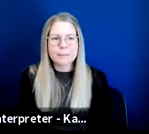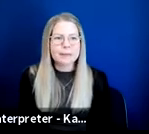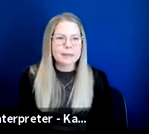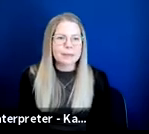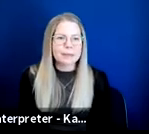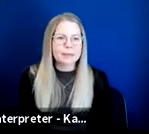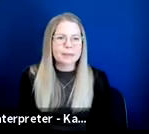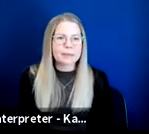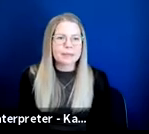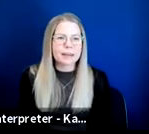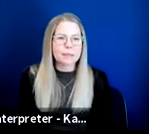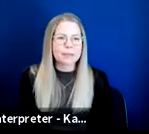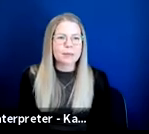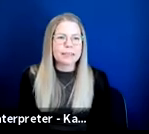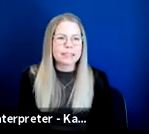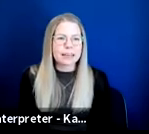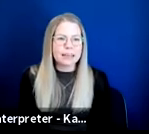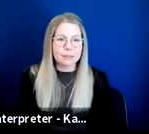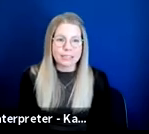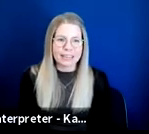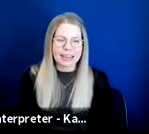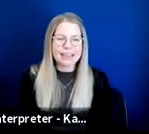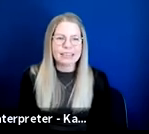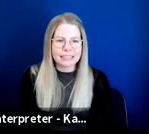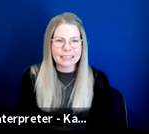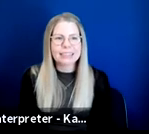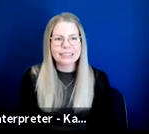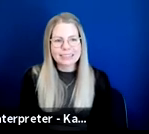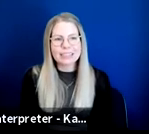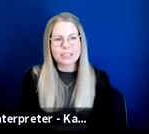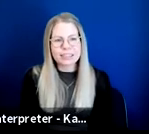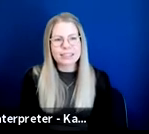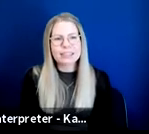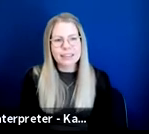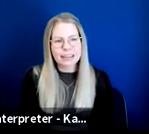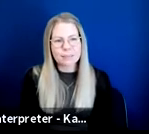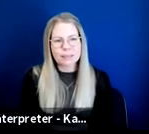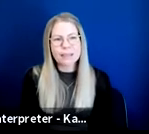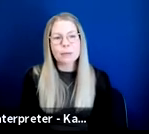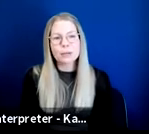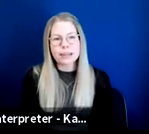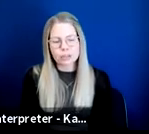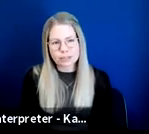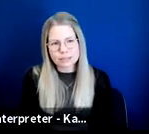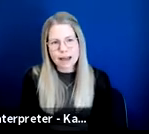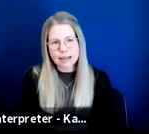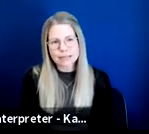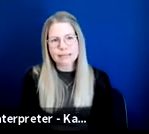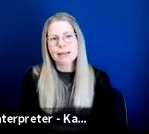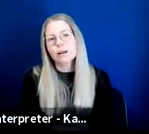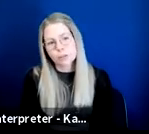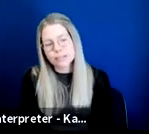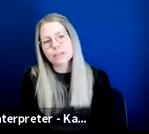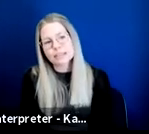it. So Lisa, who's here today, teaches the communications class.